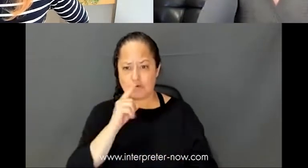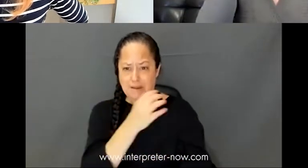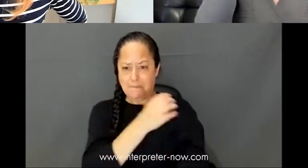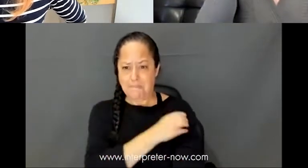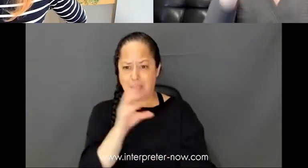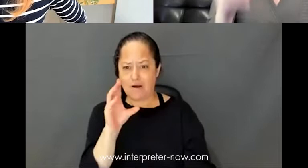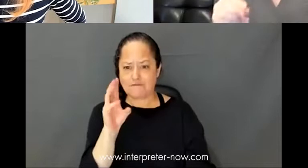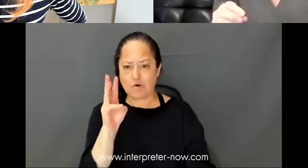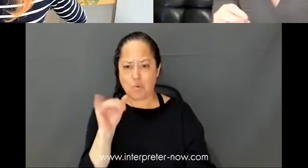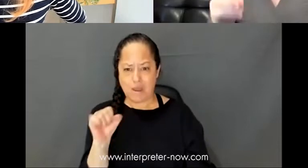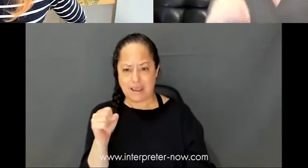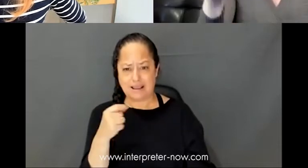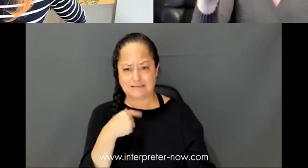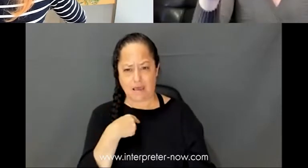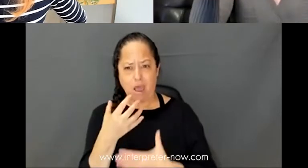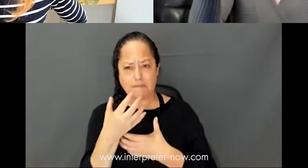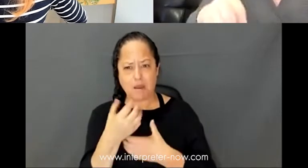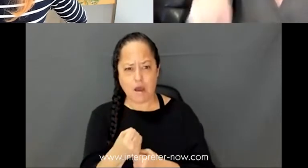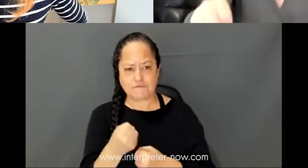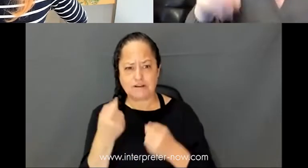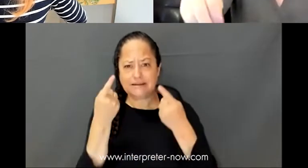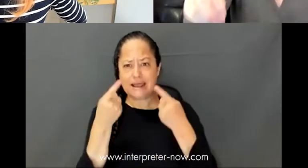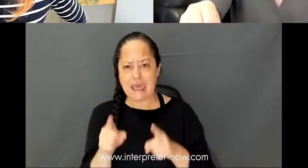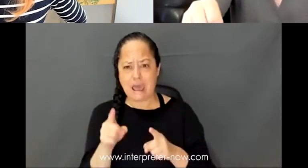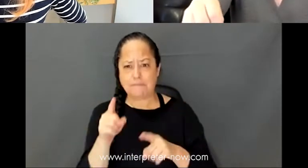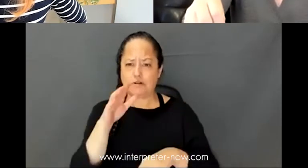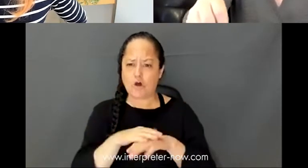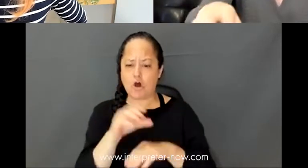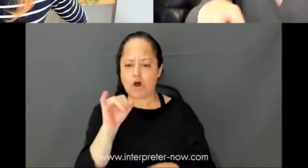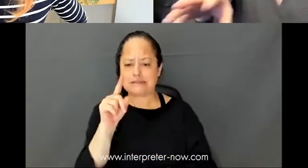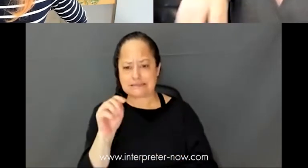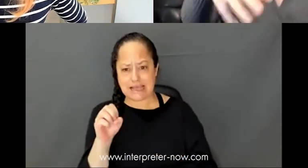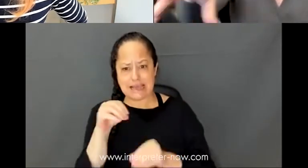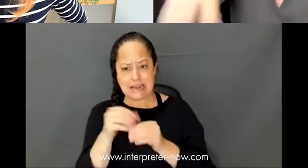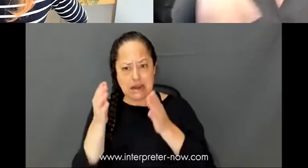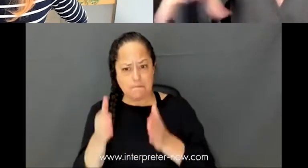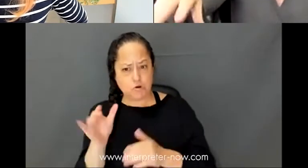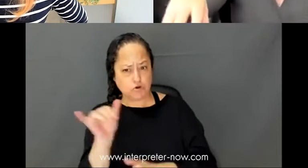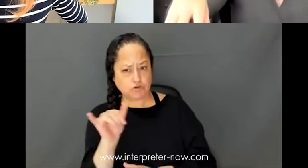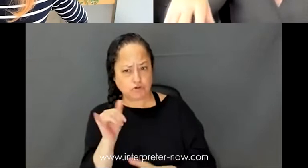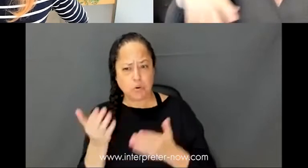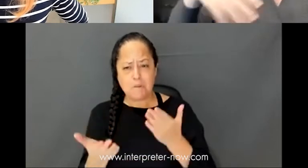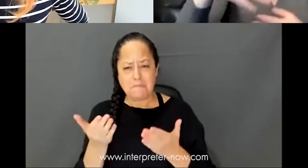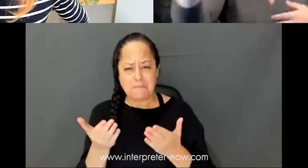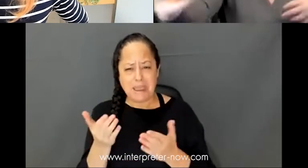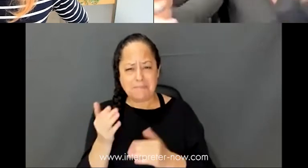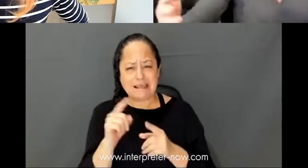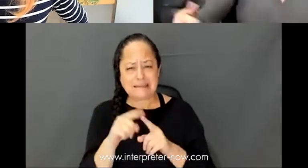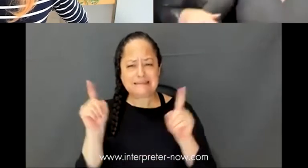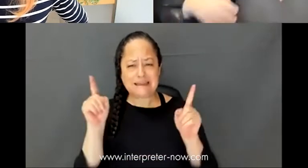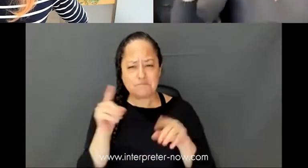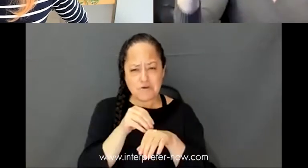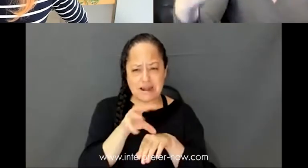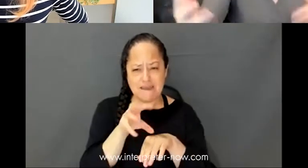am so confident that this happens on site, in person as well, but it might be a somewhat more subtle effect because we have all